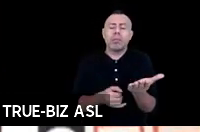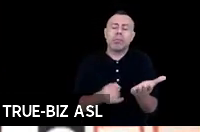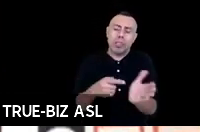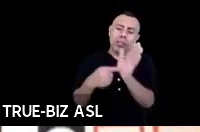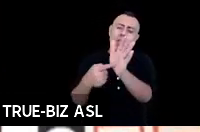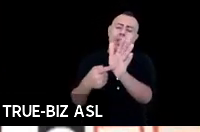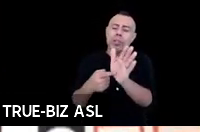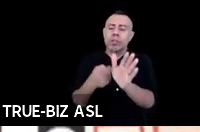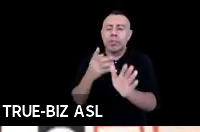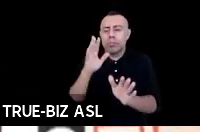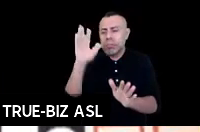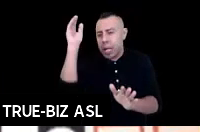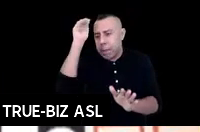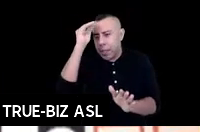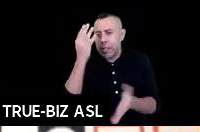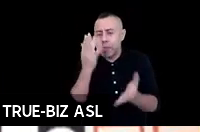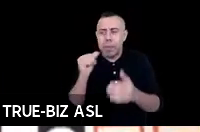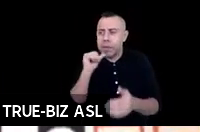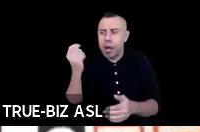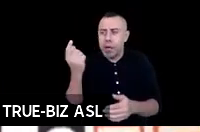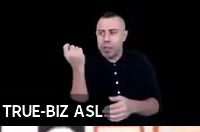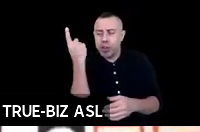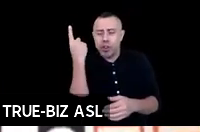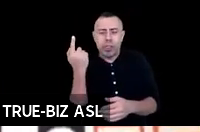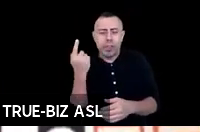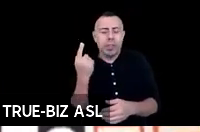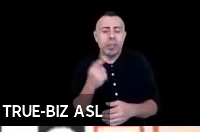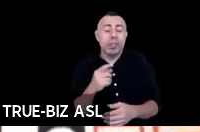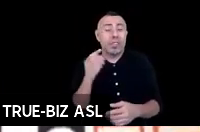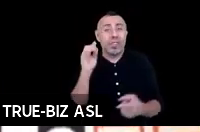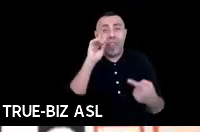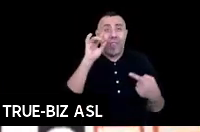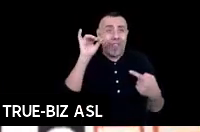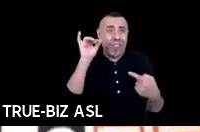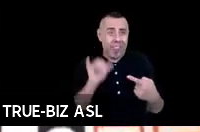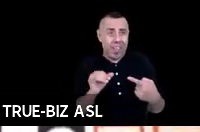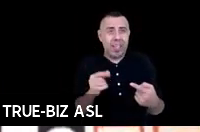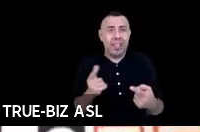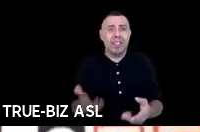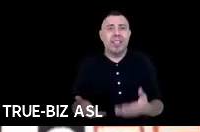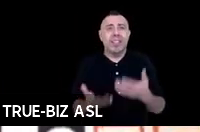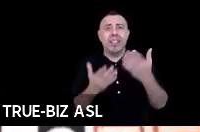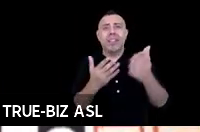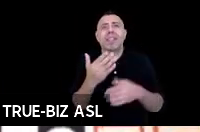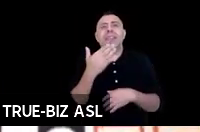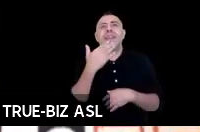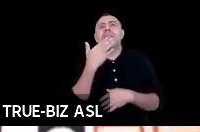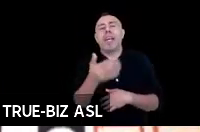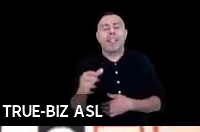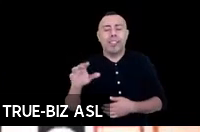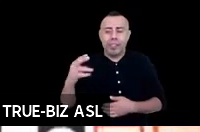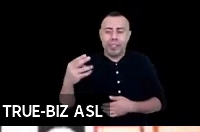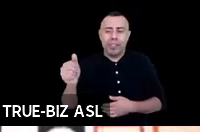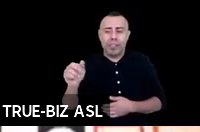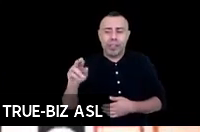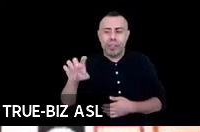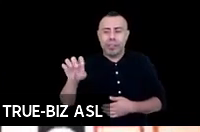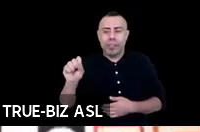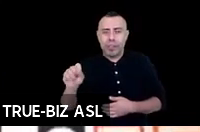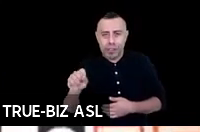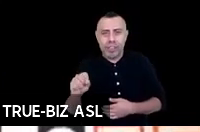L. Hughes for writing such a wonderful look inside of what can sometimes feel like an